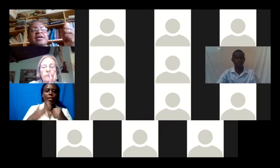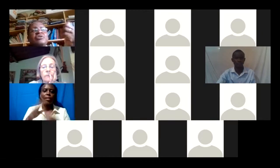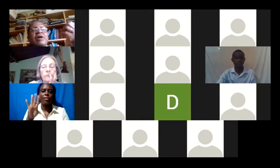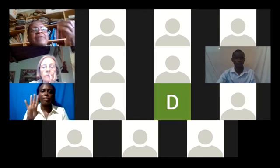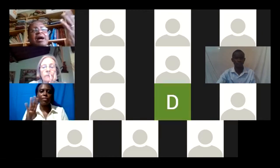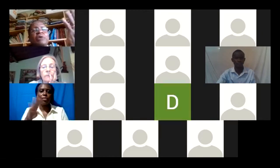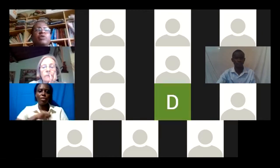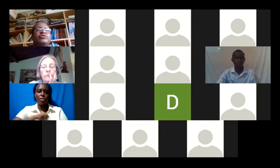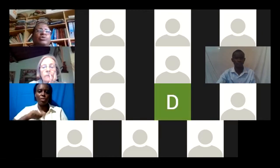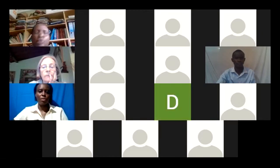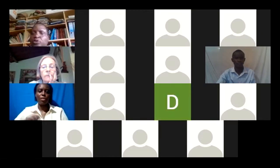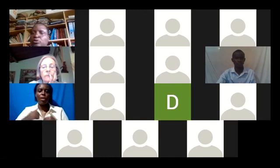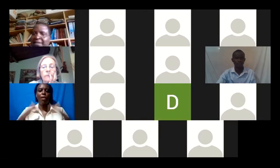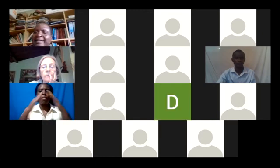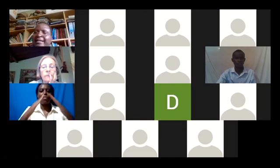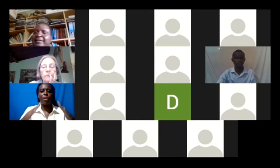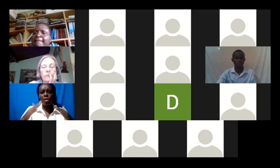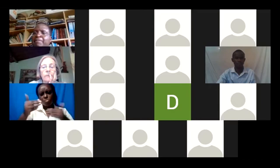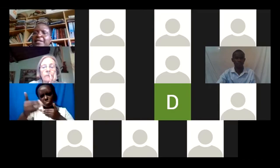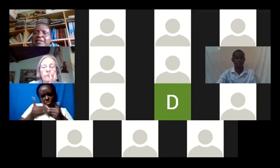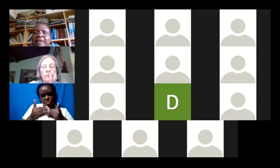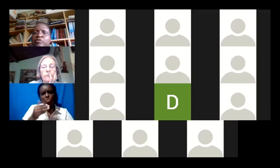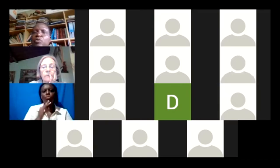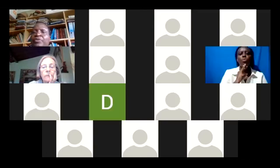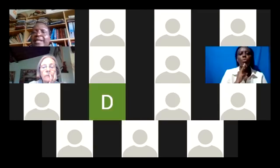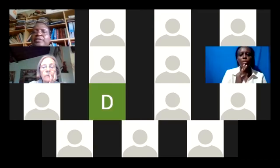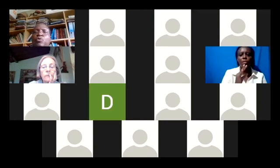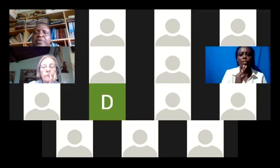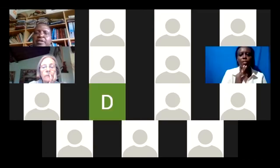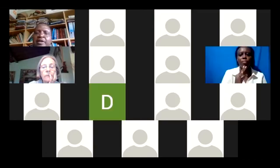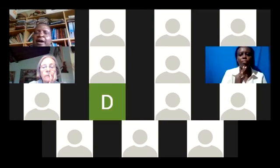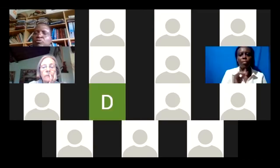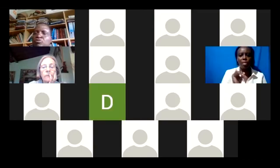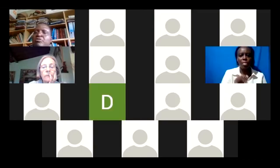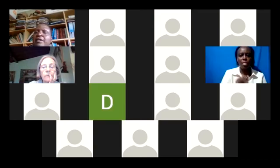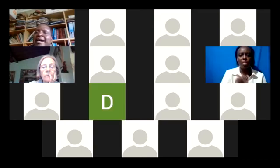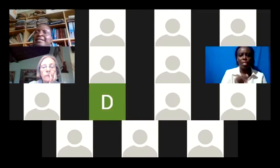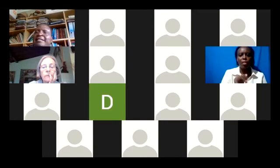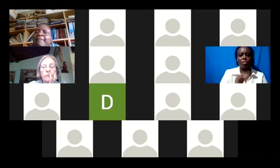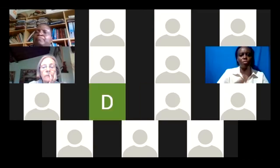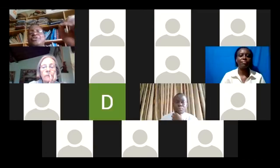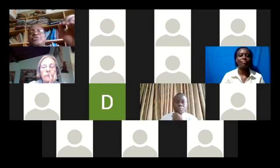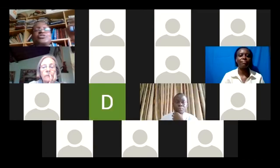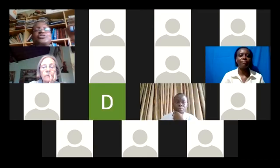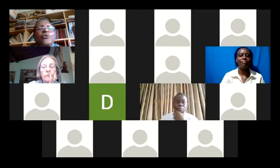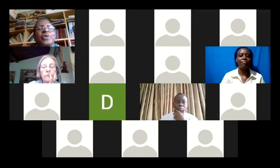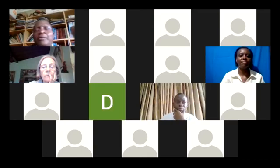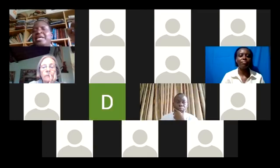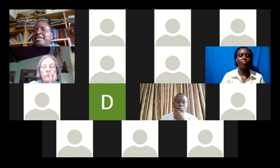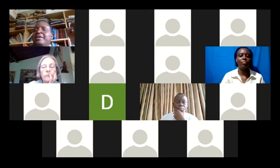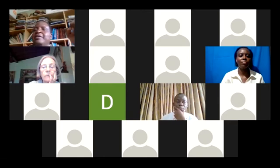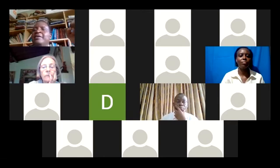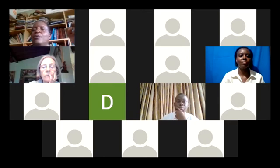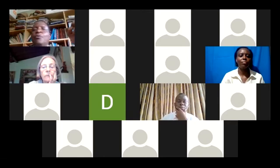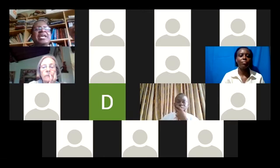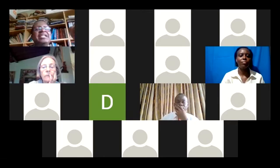Senate. You have a house of just close to 300, and in my view, that would be a good idea. So